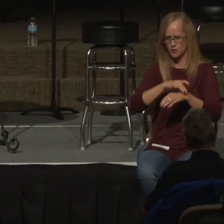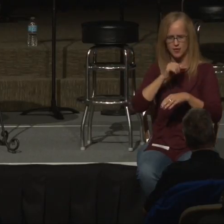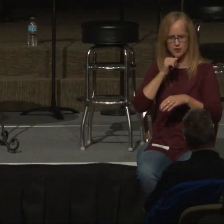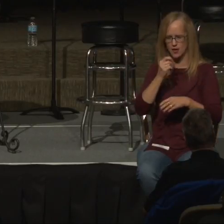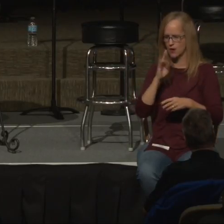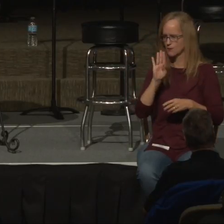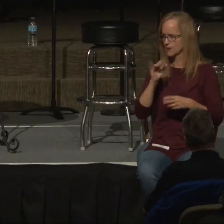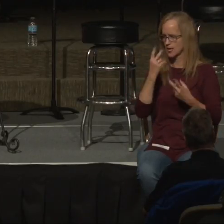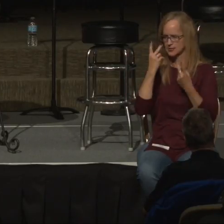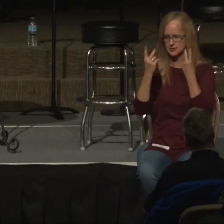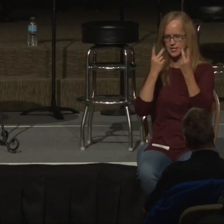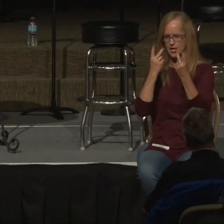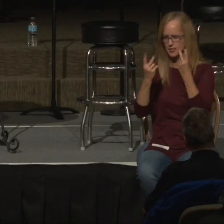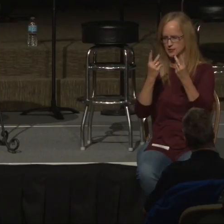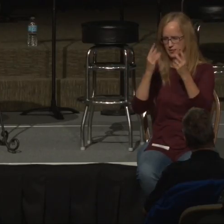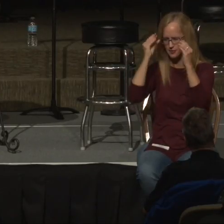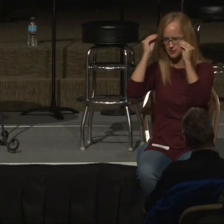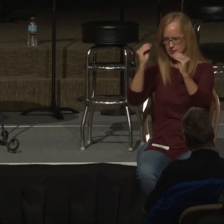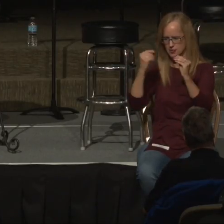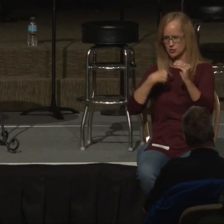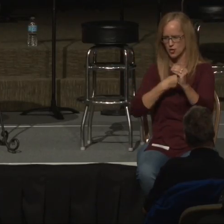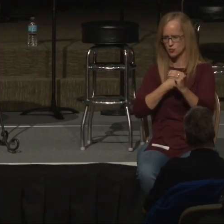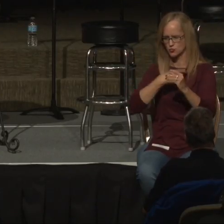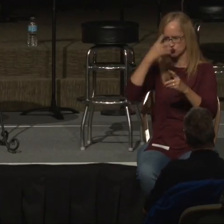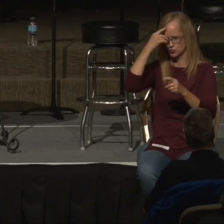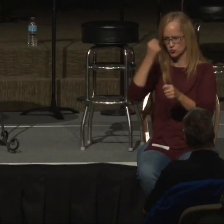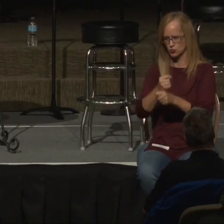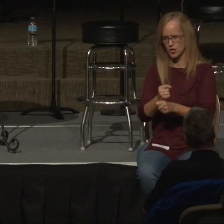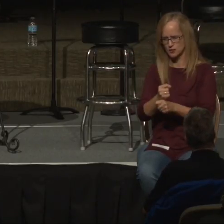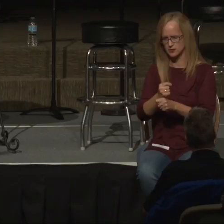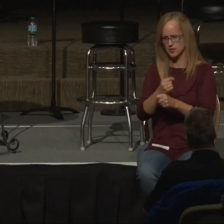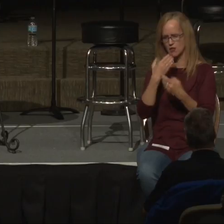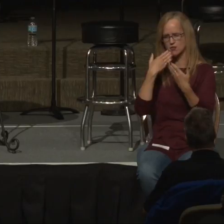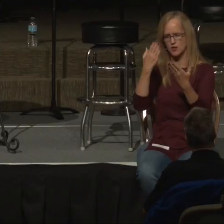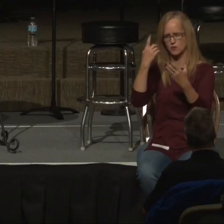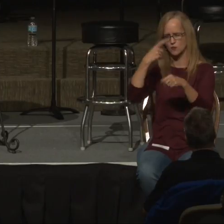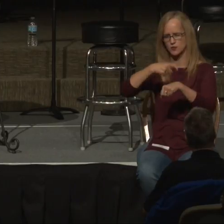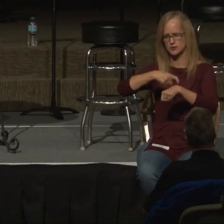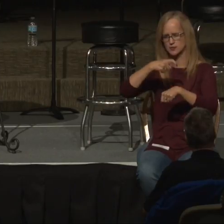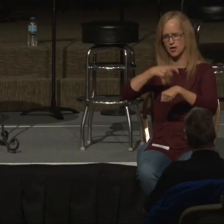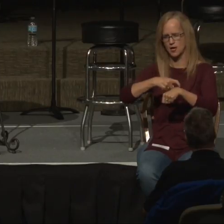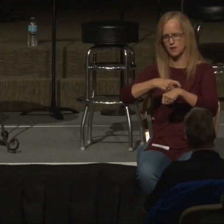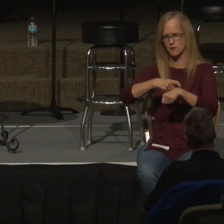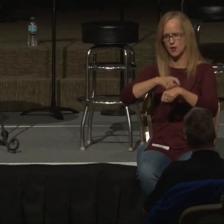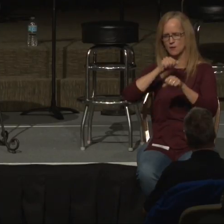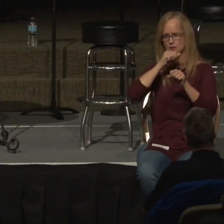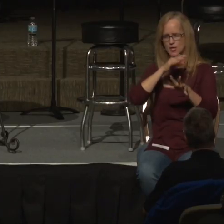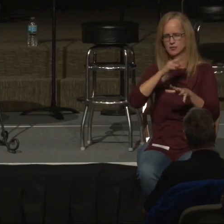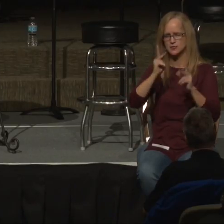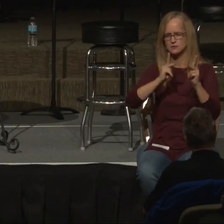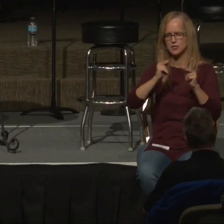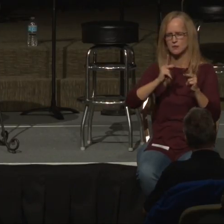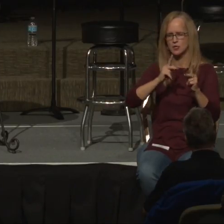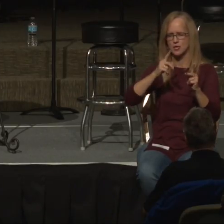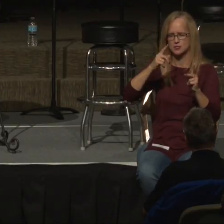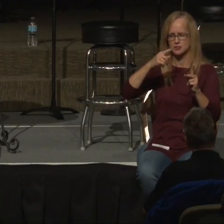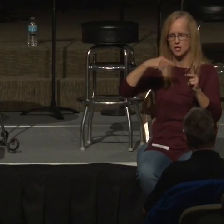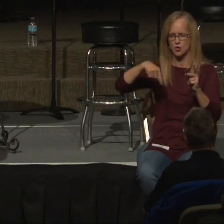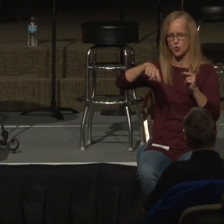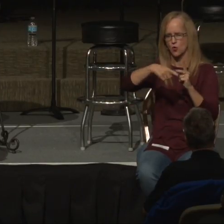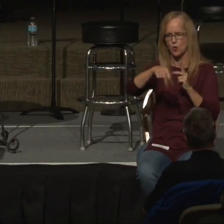sight. Teach us to trust. Thank you for this time. Bless these people as they go about their